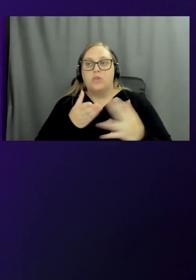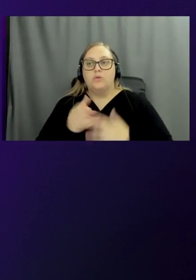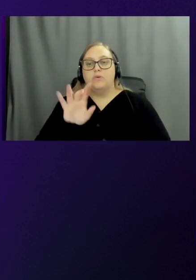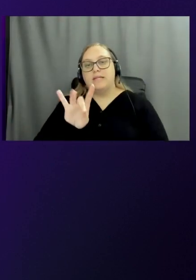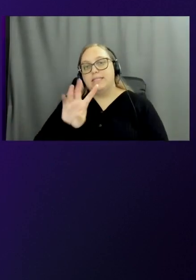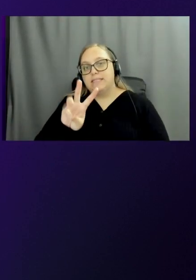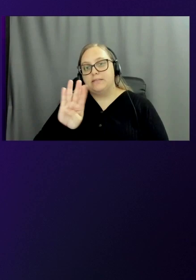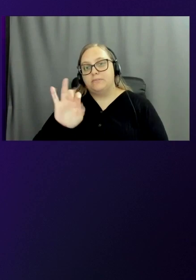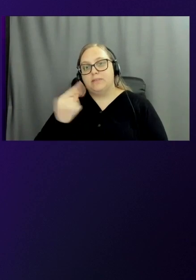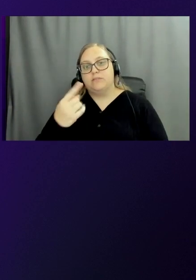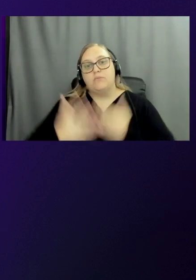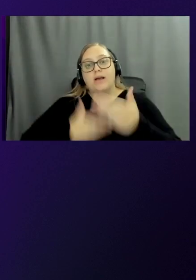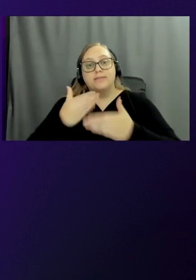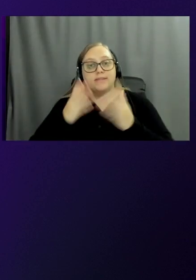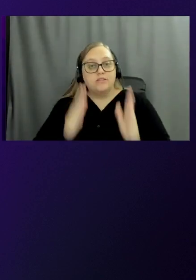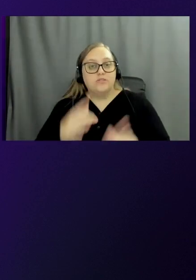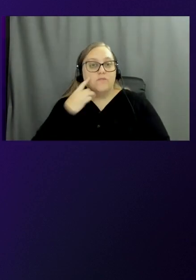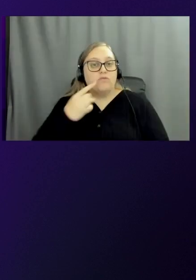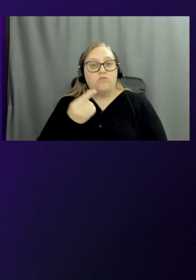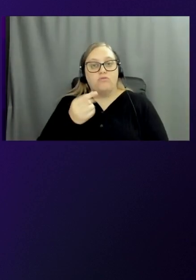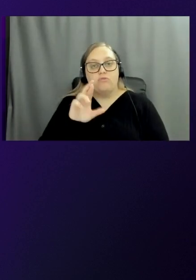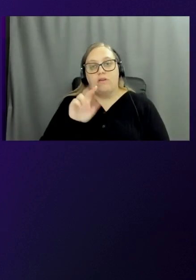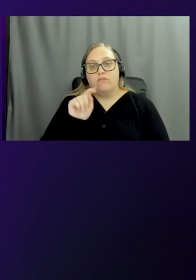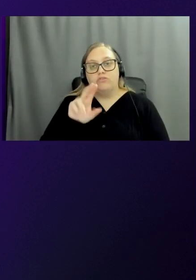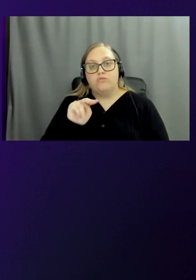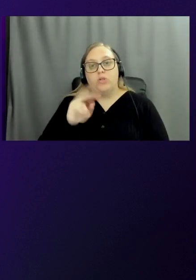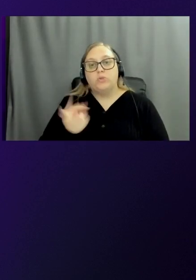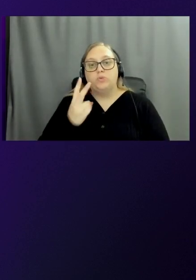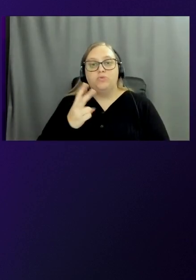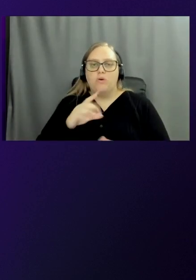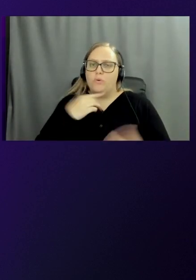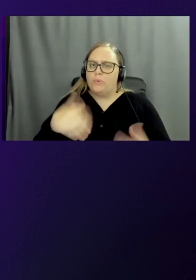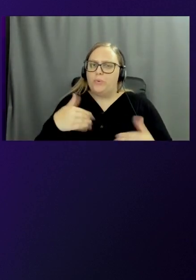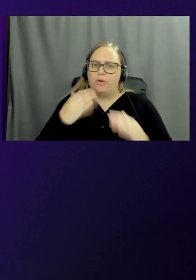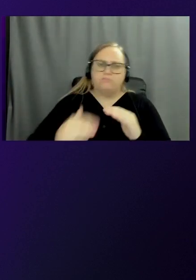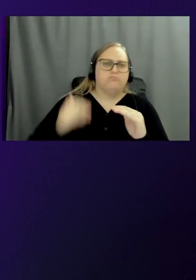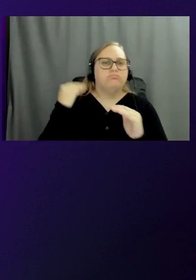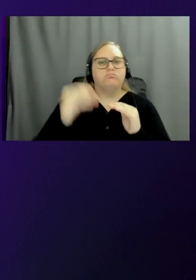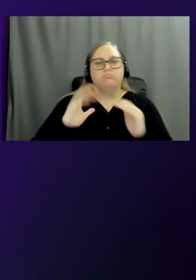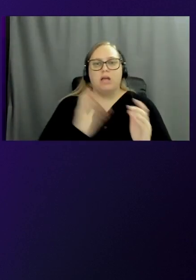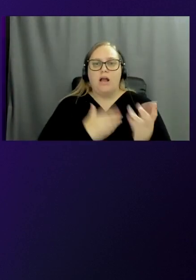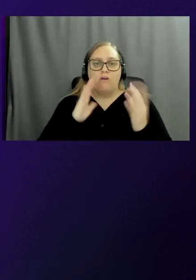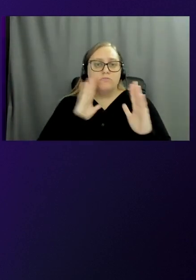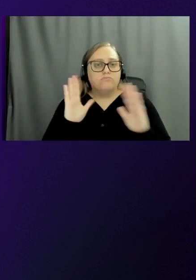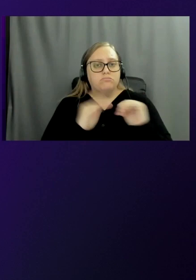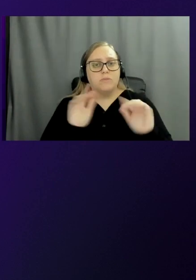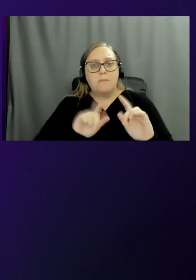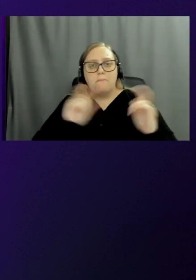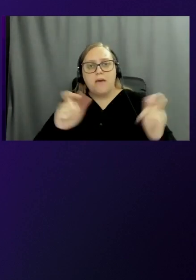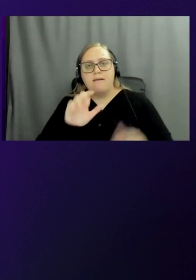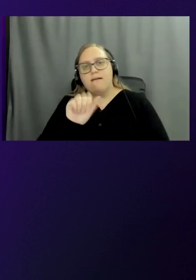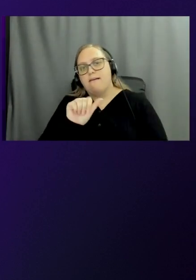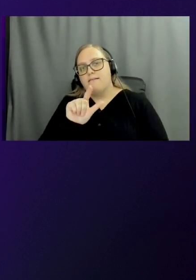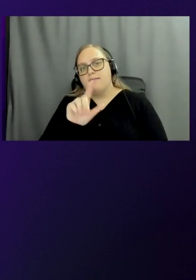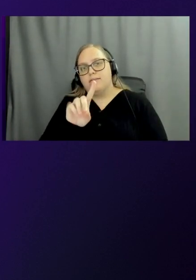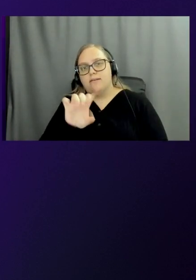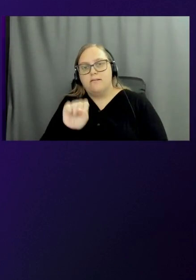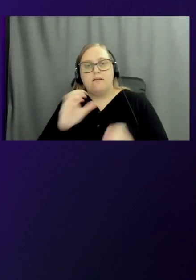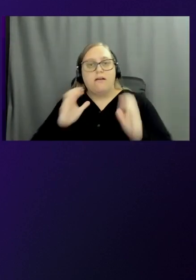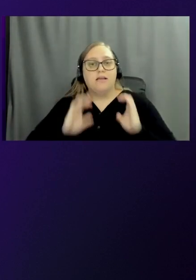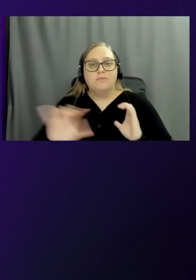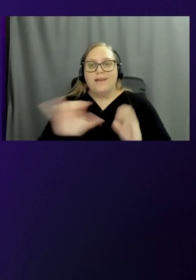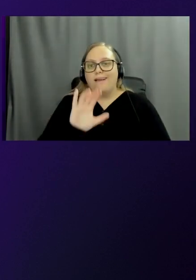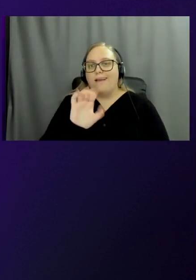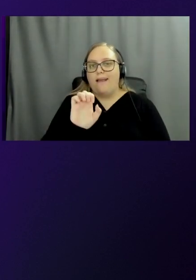customer adoption for Graviton 2 really exceeded our expectations, as we saw some of our biggest AWS customers like Epic Games